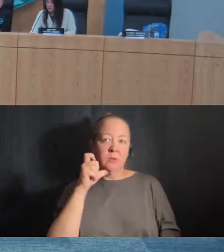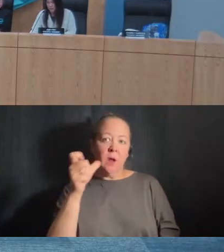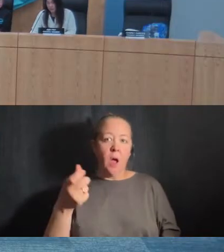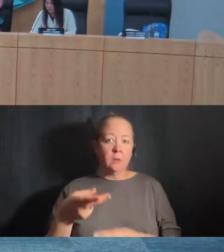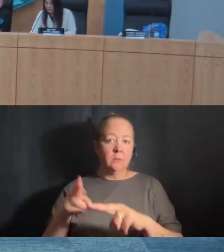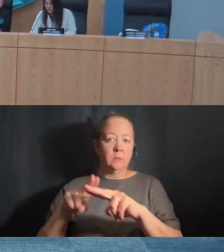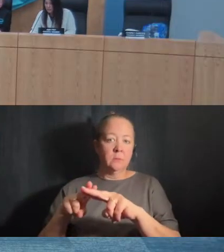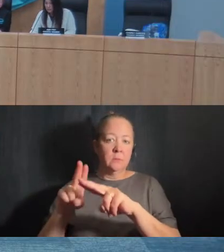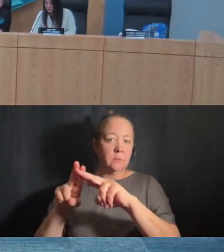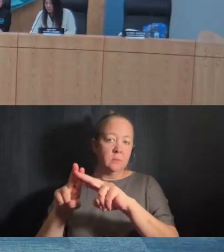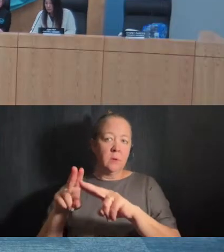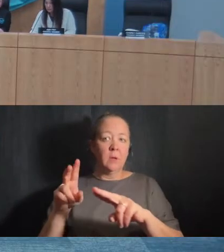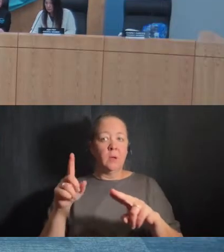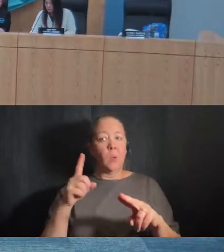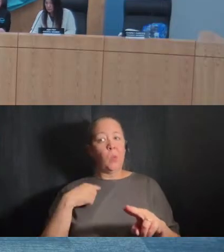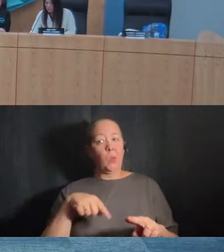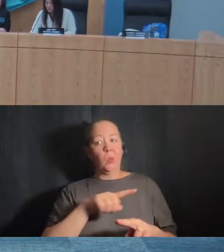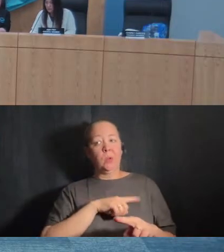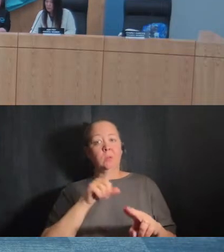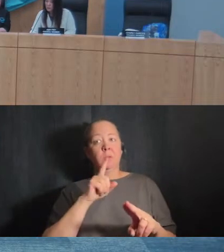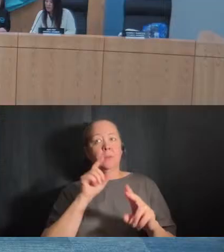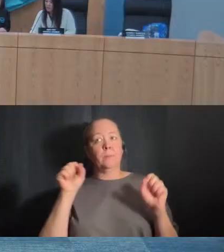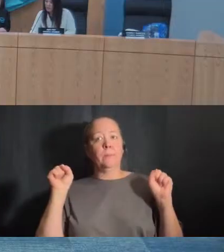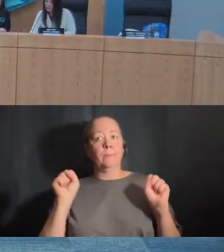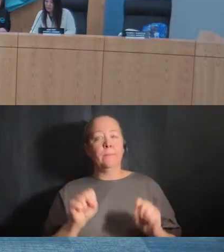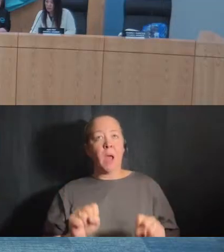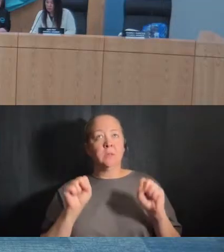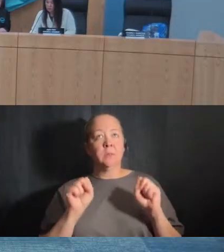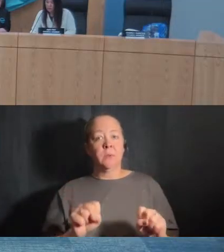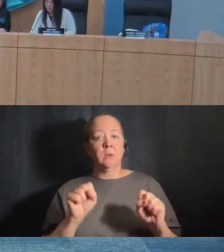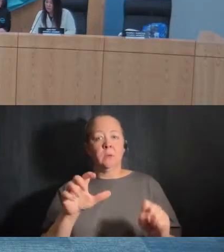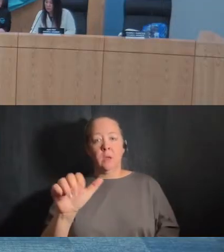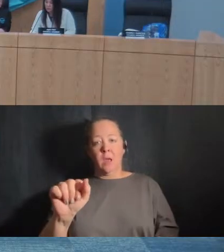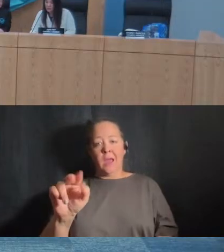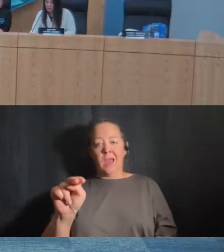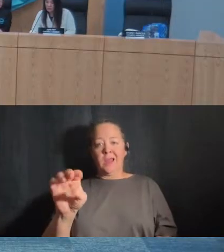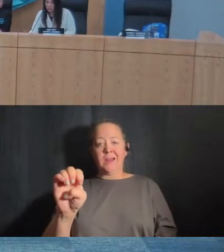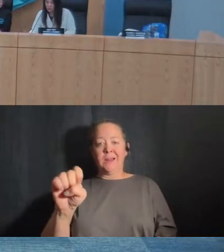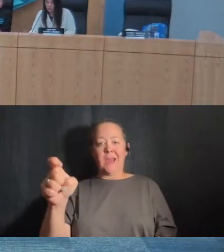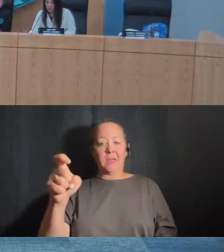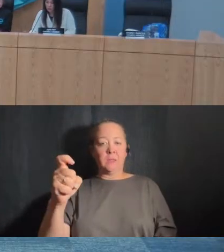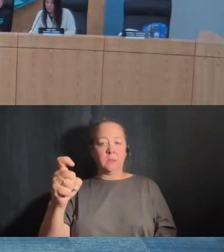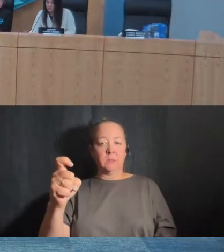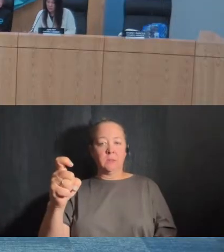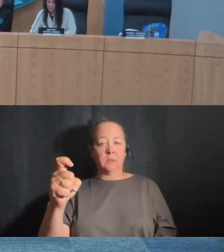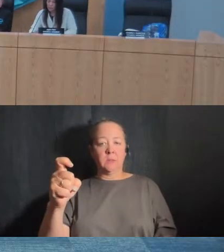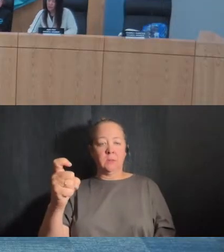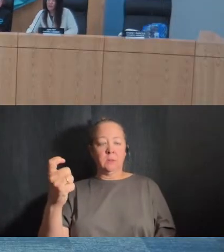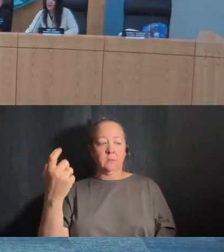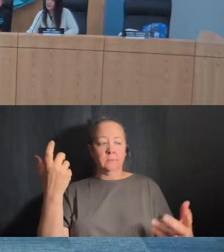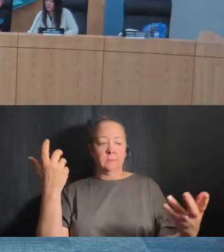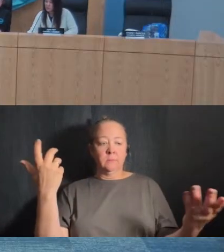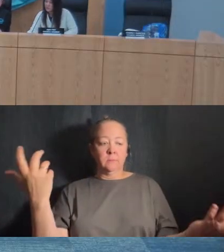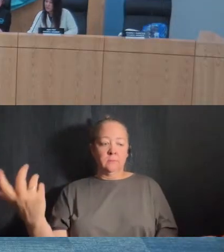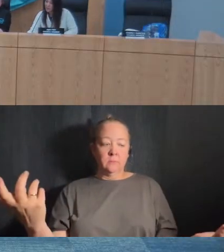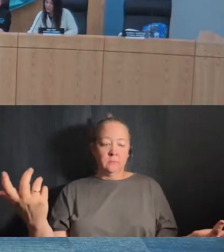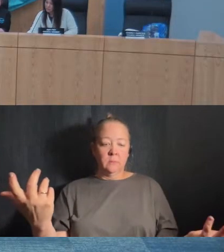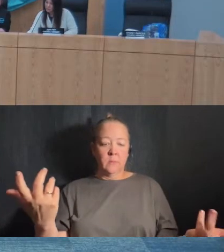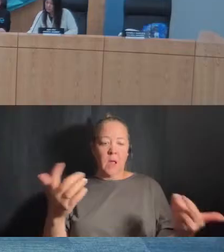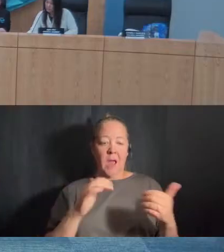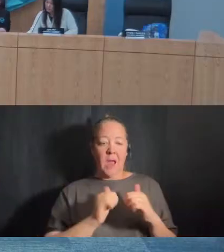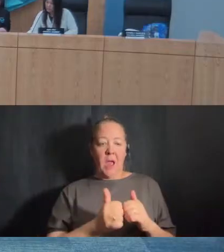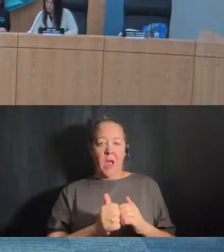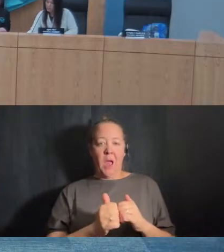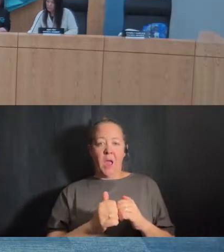at potentially annexing. How are we going to annex and be able to guarantee we're not going to be bringing up tax rates when we're going to have to increase